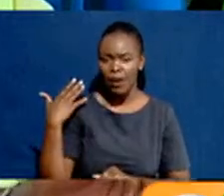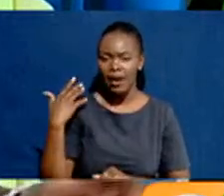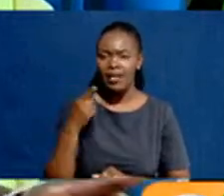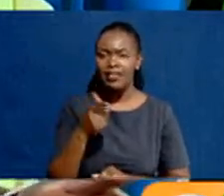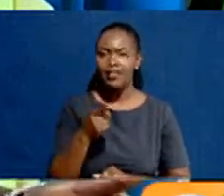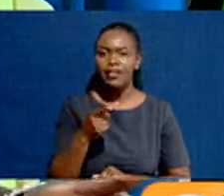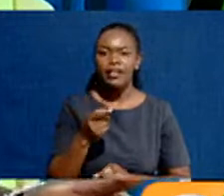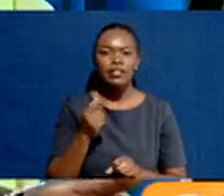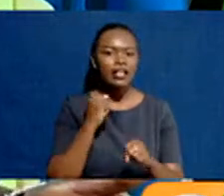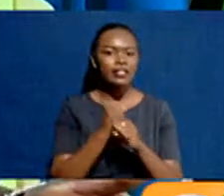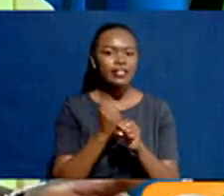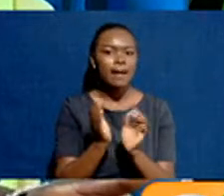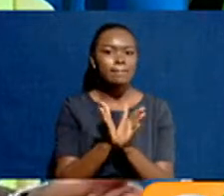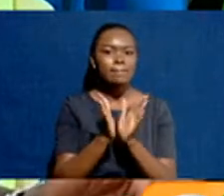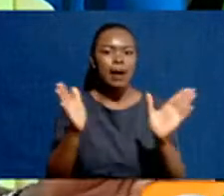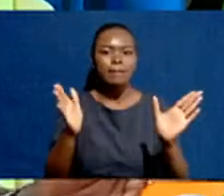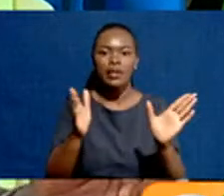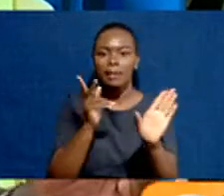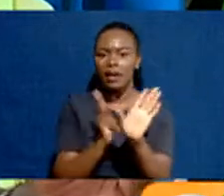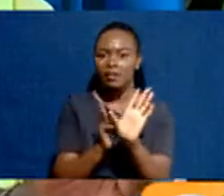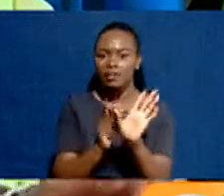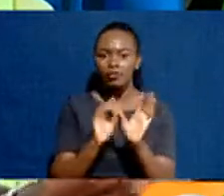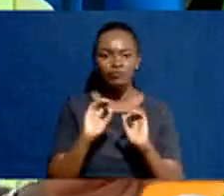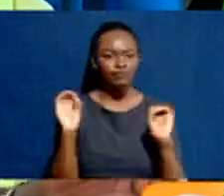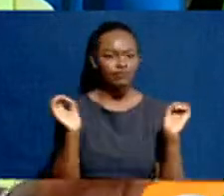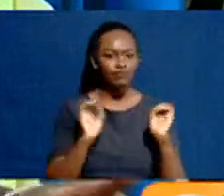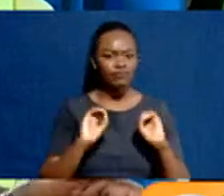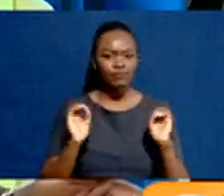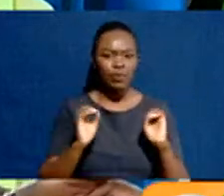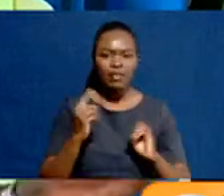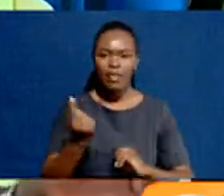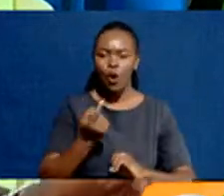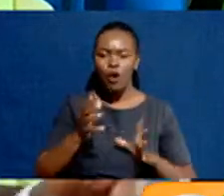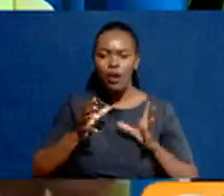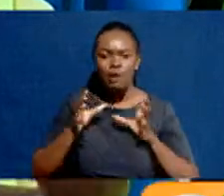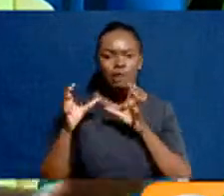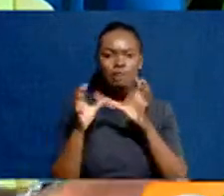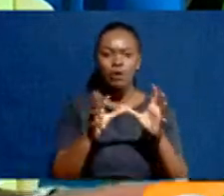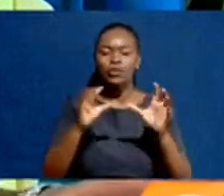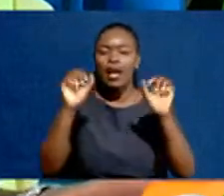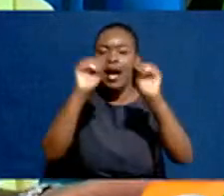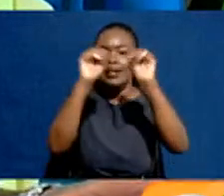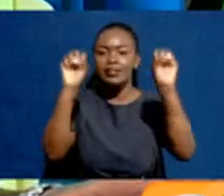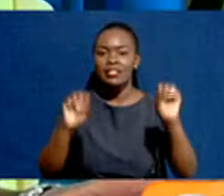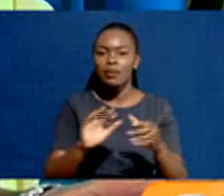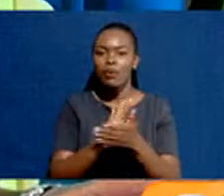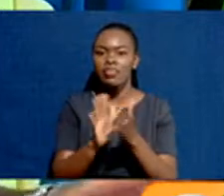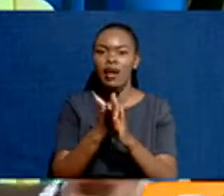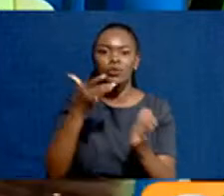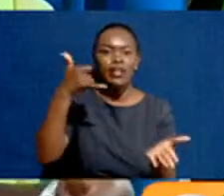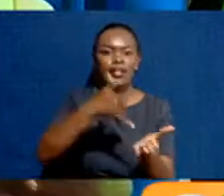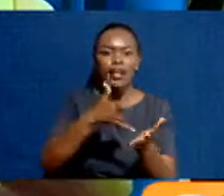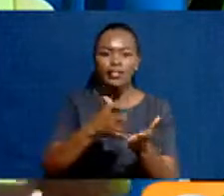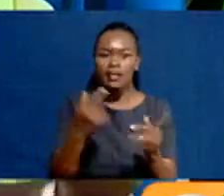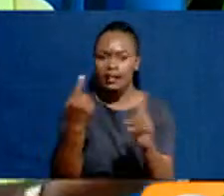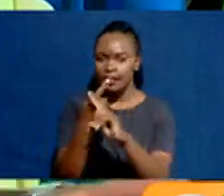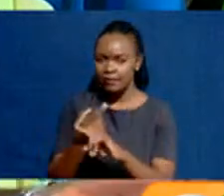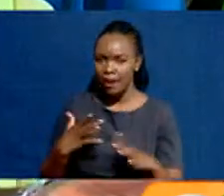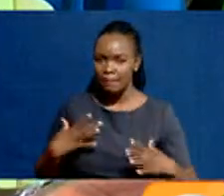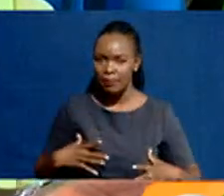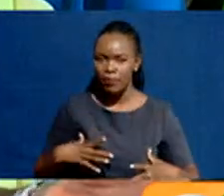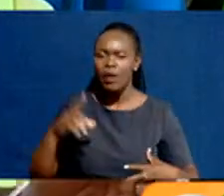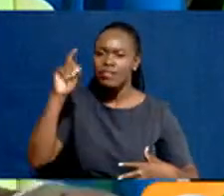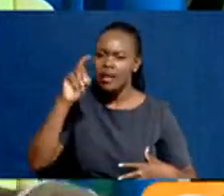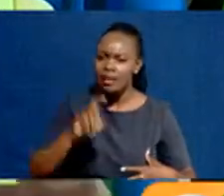public participation. They dictated a system without talking to the stakeholders. They needed to talk to the